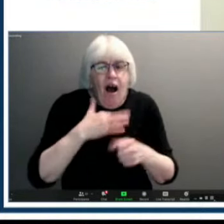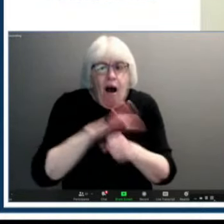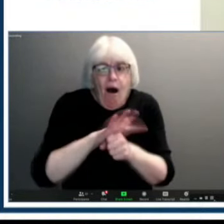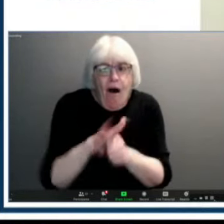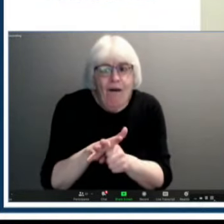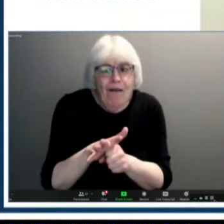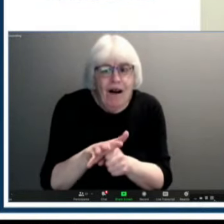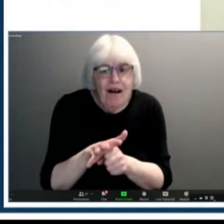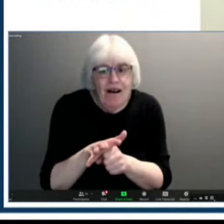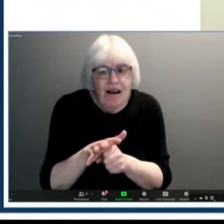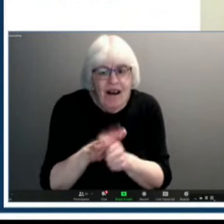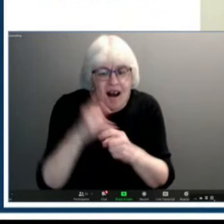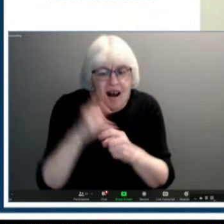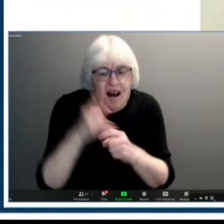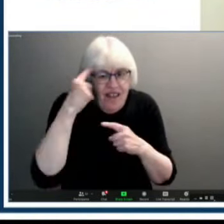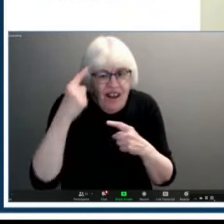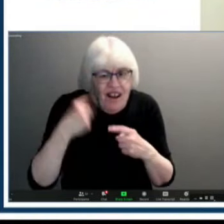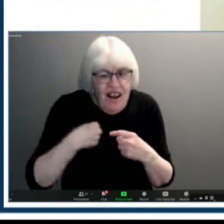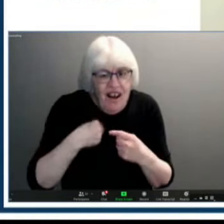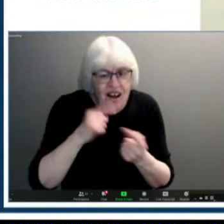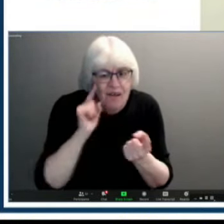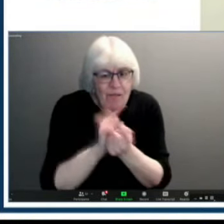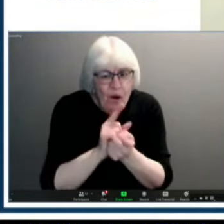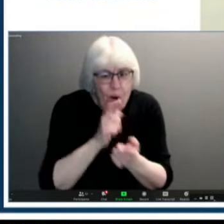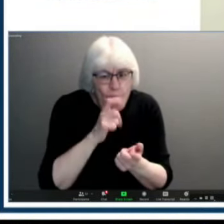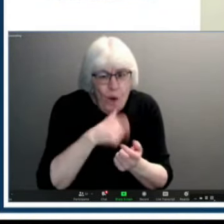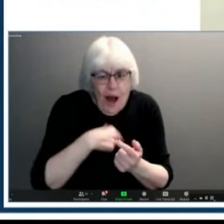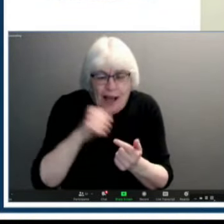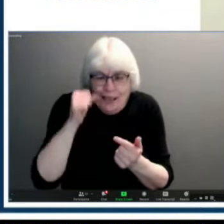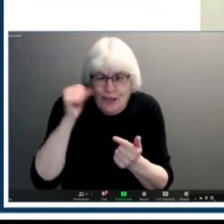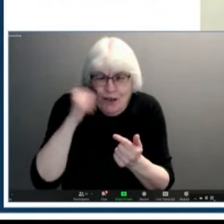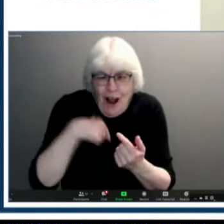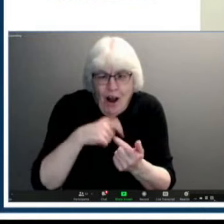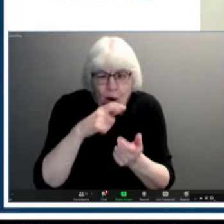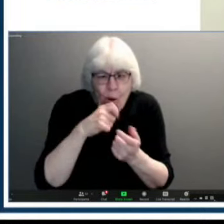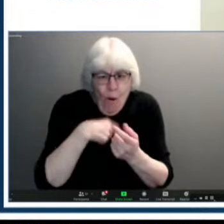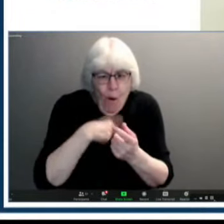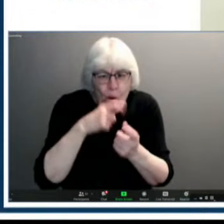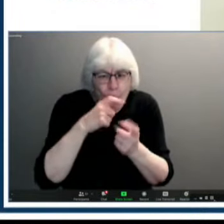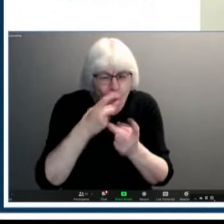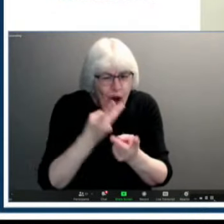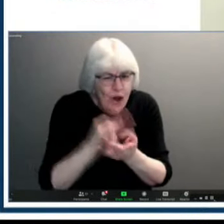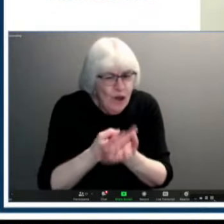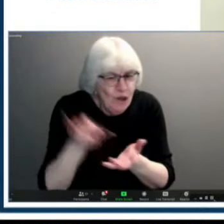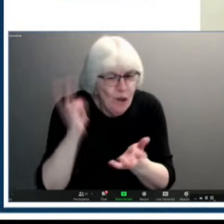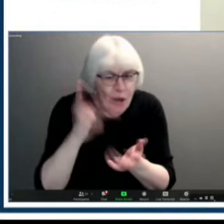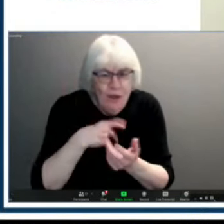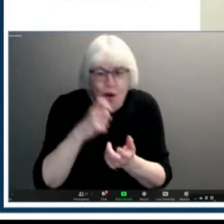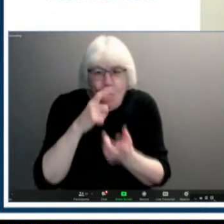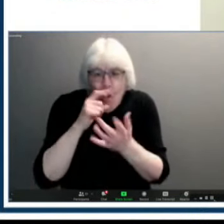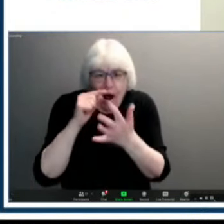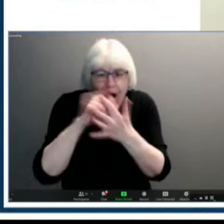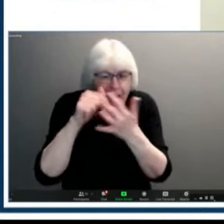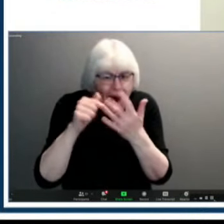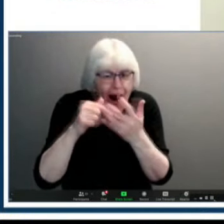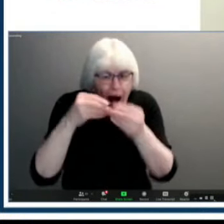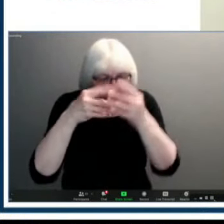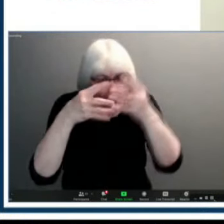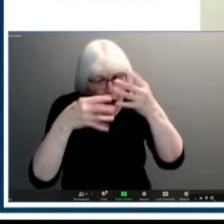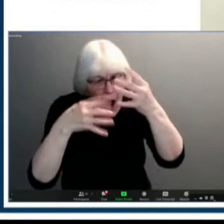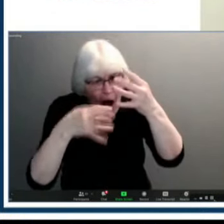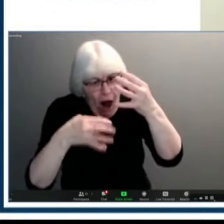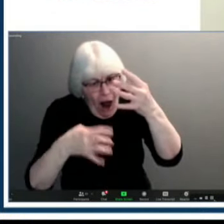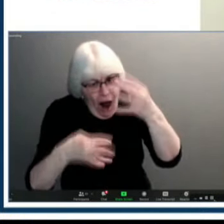the day before? Who did I see before that? And you have this massive list friends and family that you then